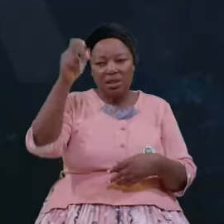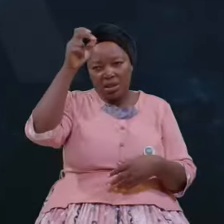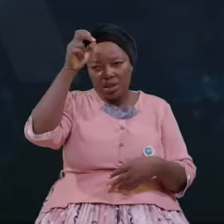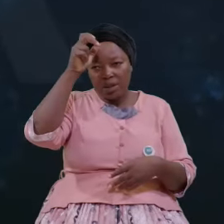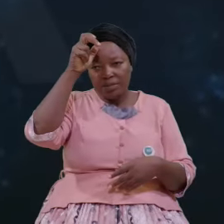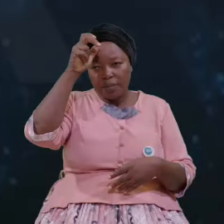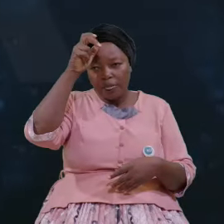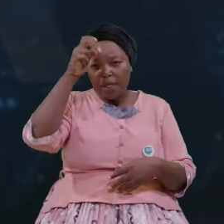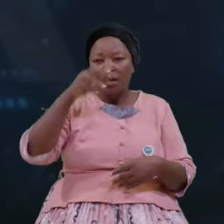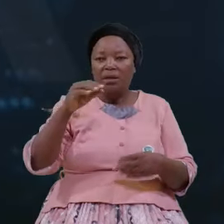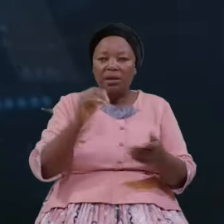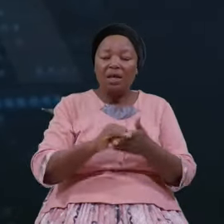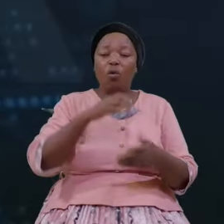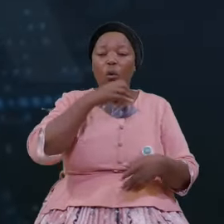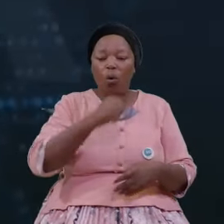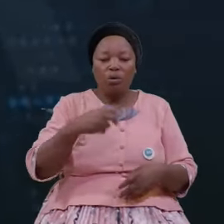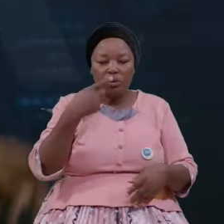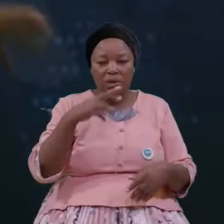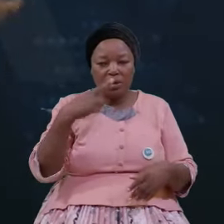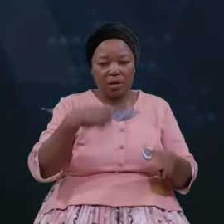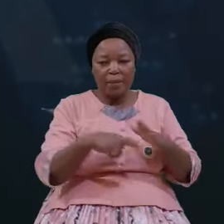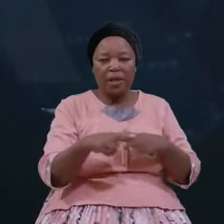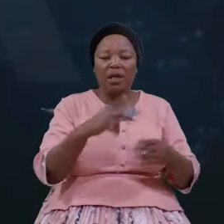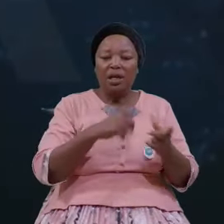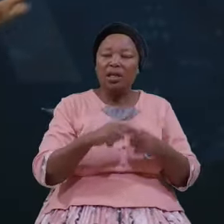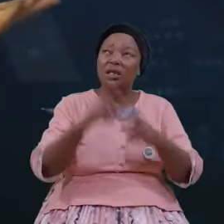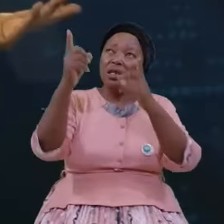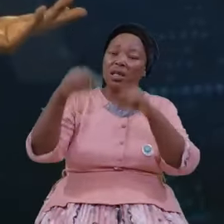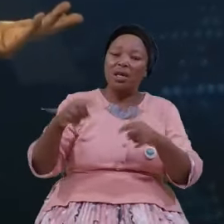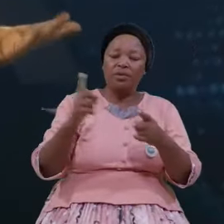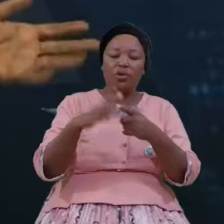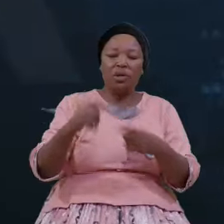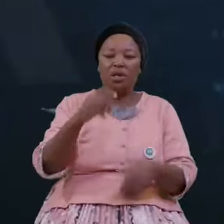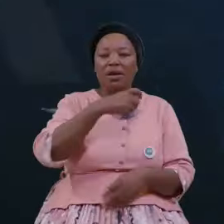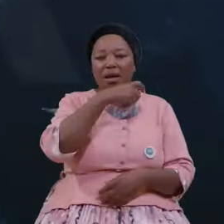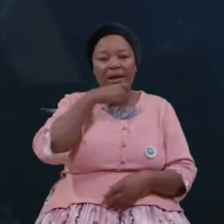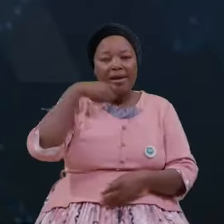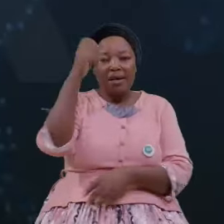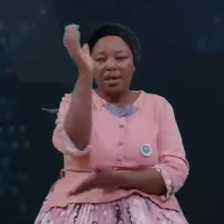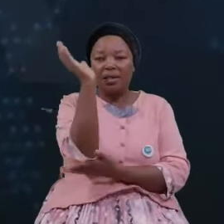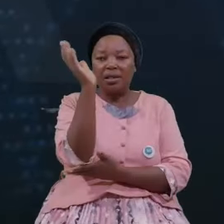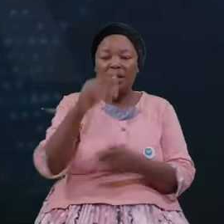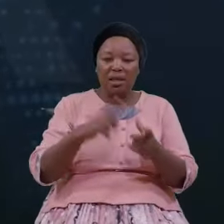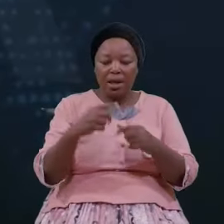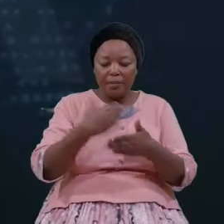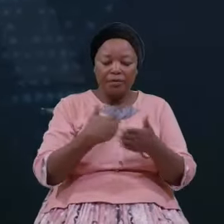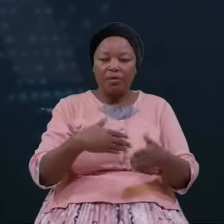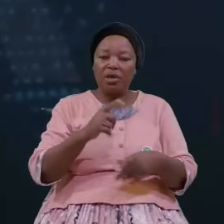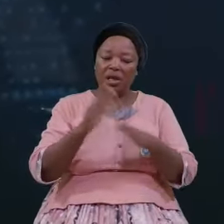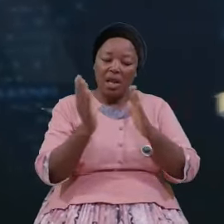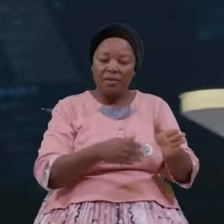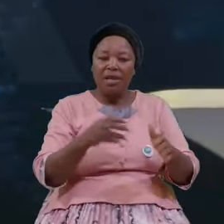old serpent. He came to the garden, and before he left, everything became